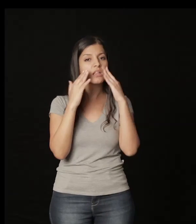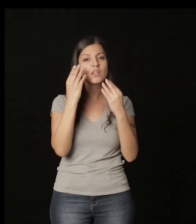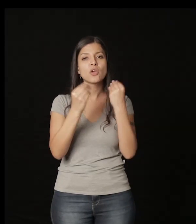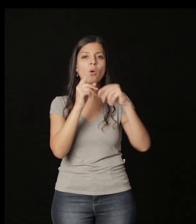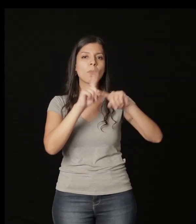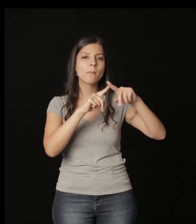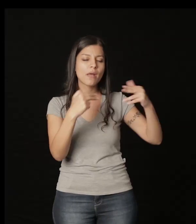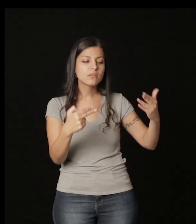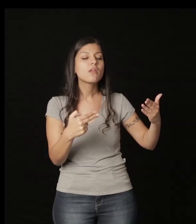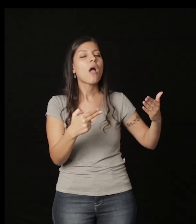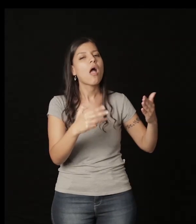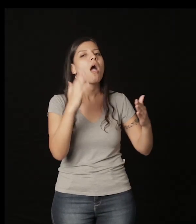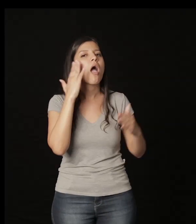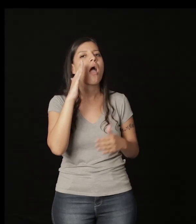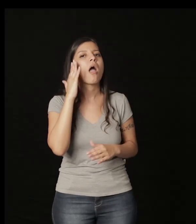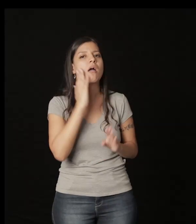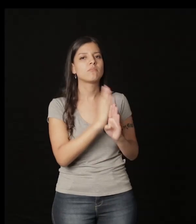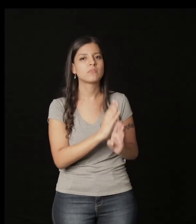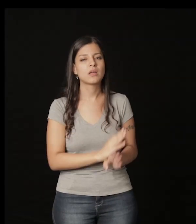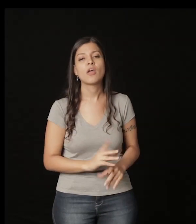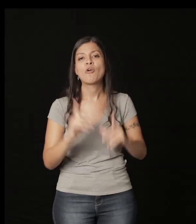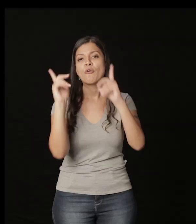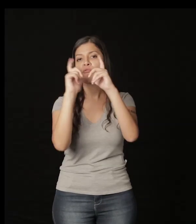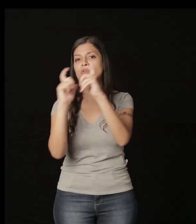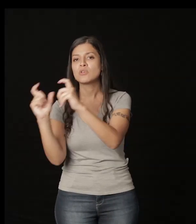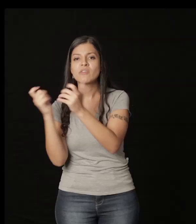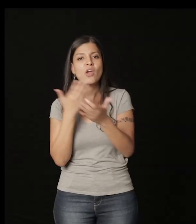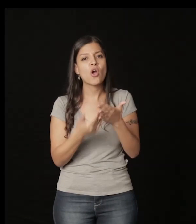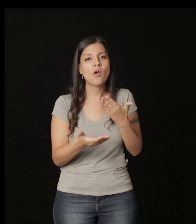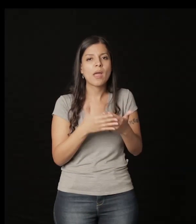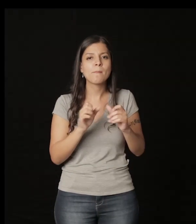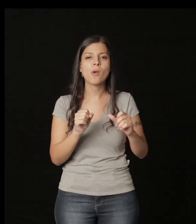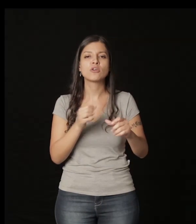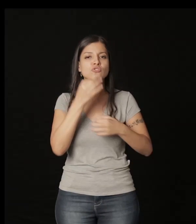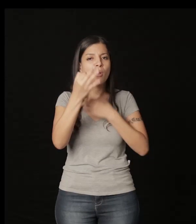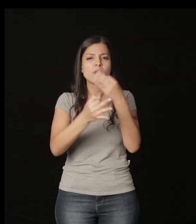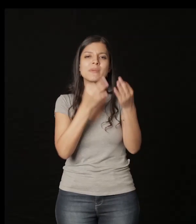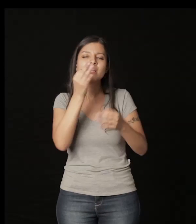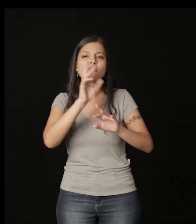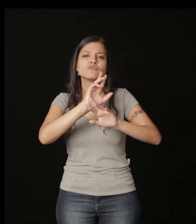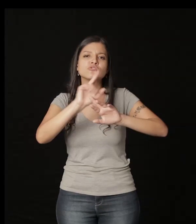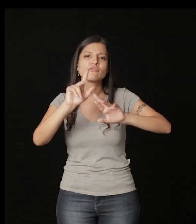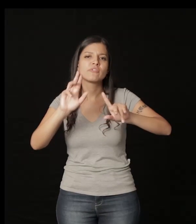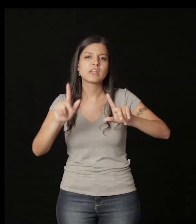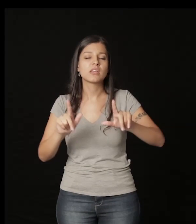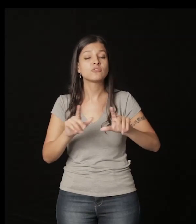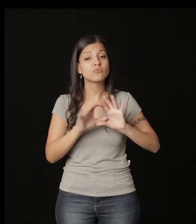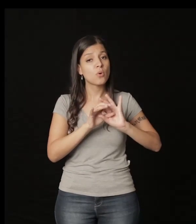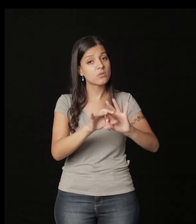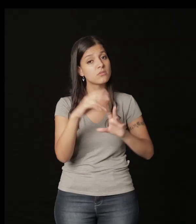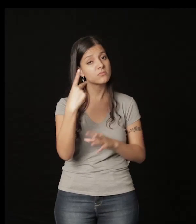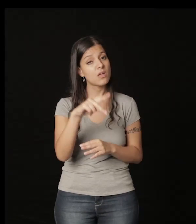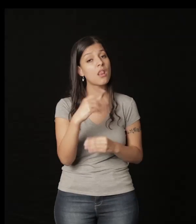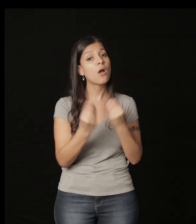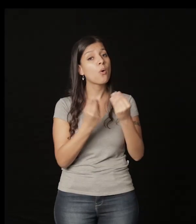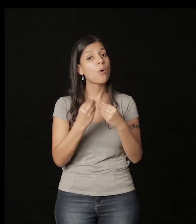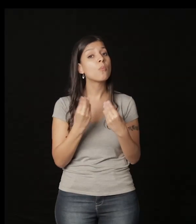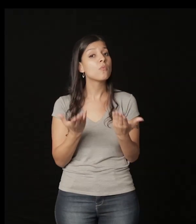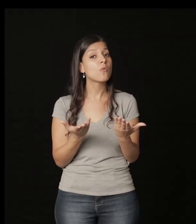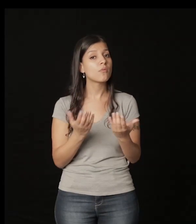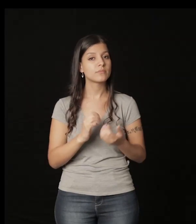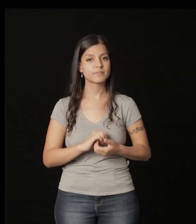to interpret the material, and that any photograph can be interpreted in many, many myriad different